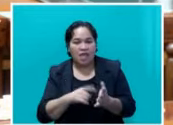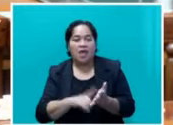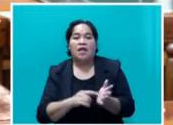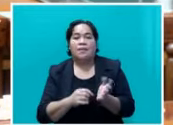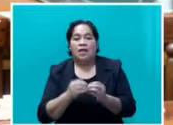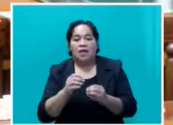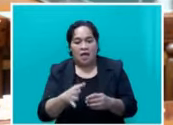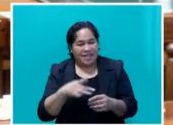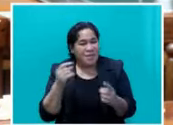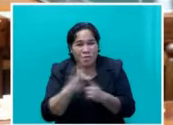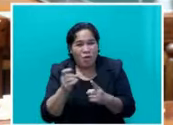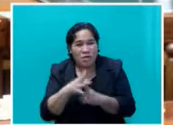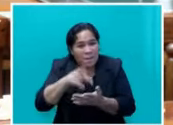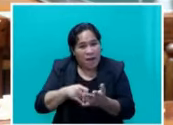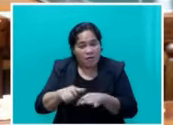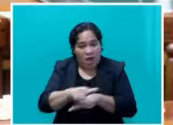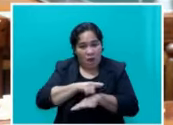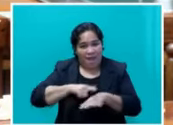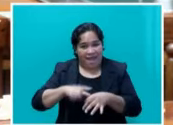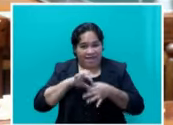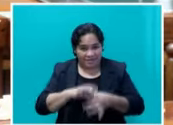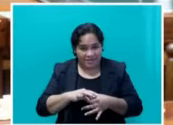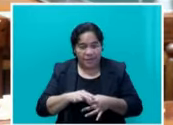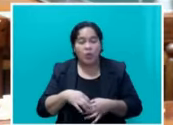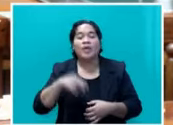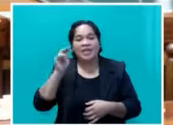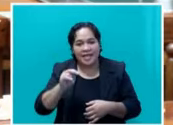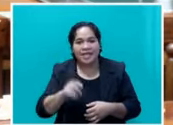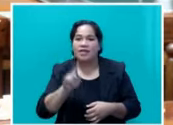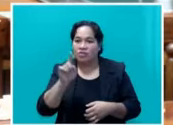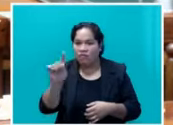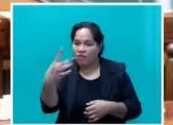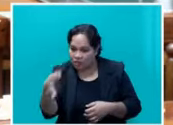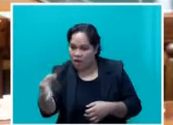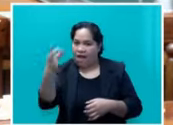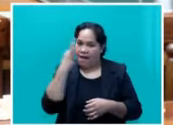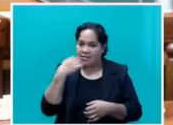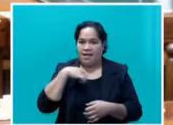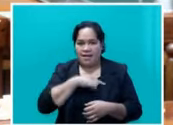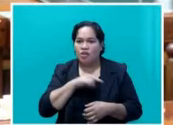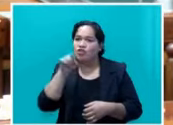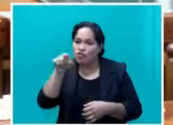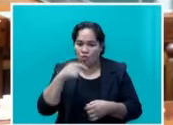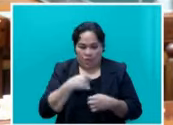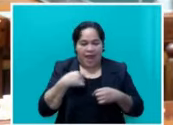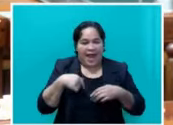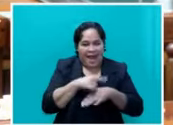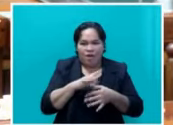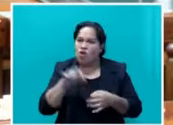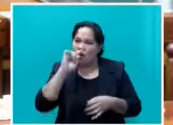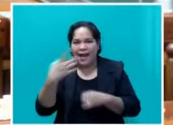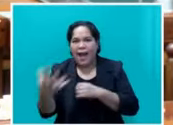important component of our land. We need the consent because we are the landowners. You can't just go over and take over